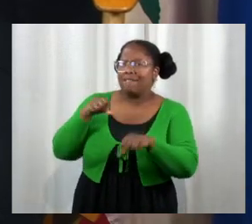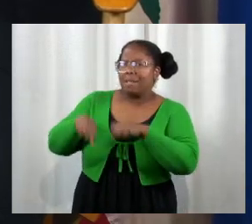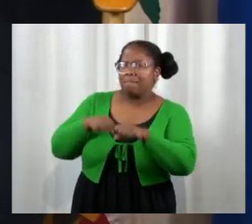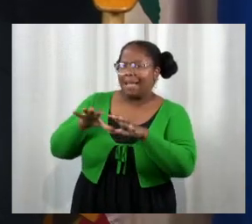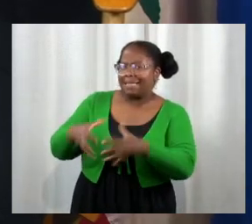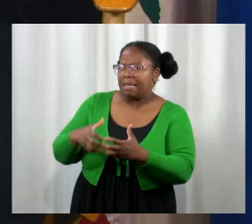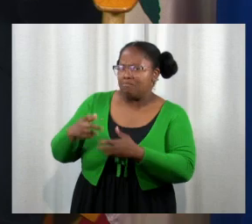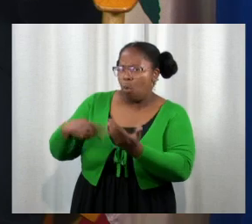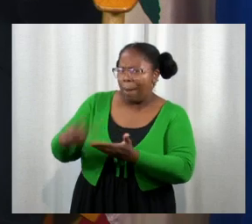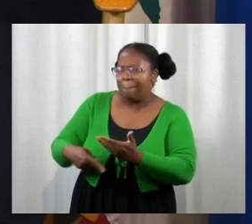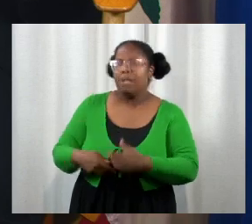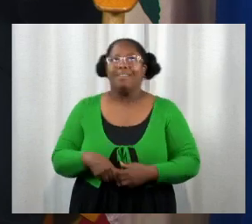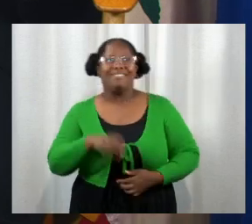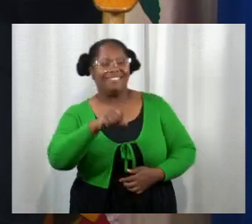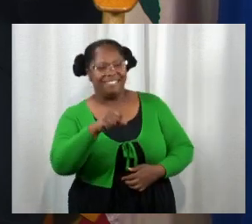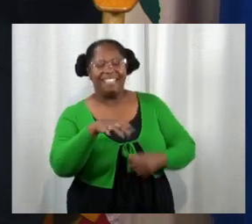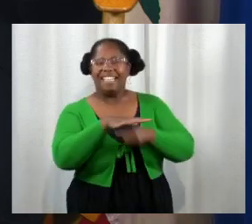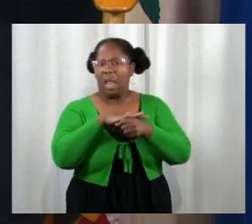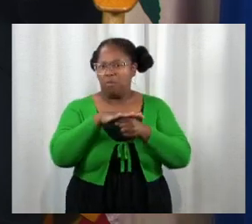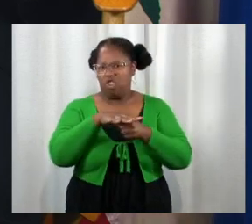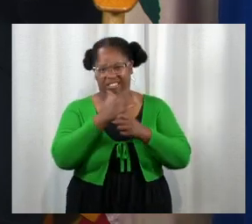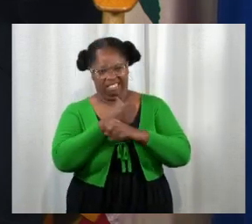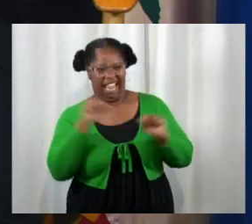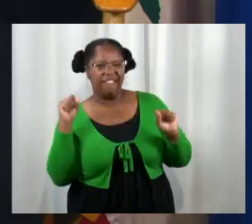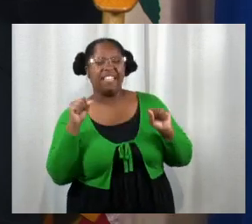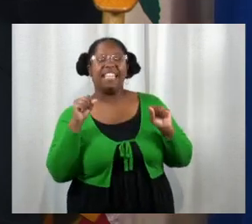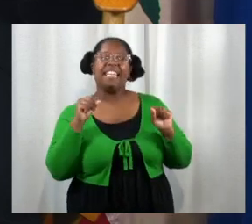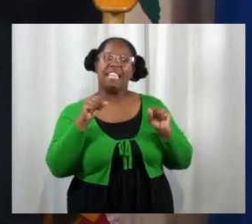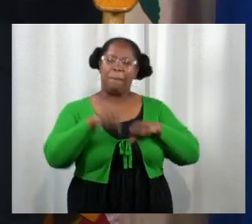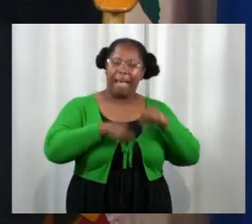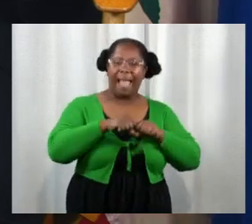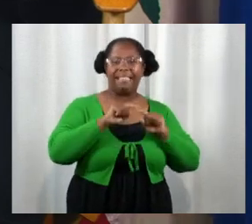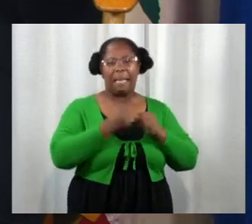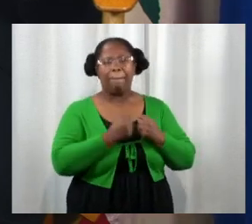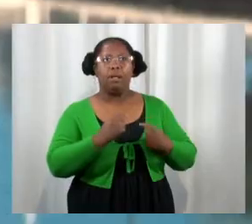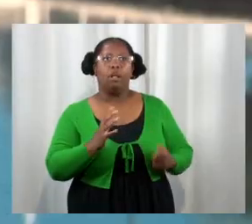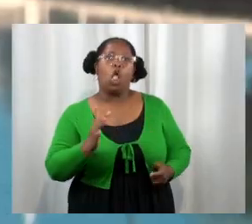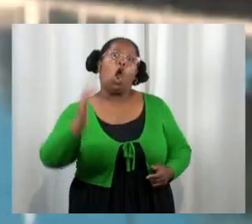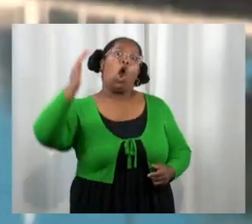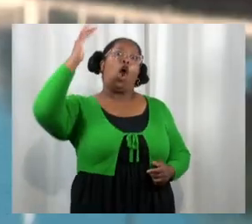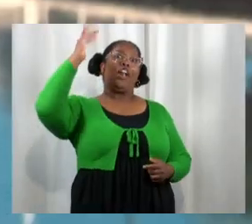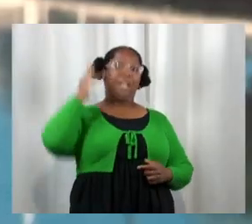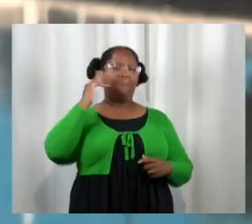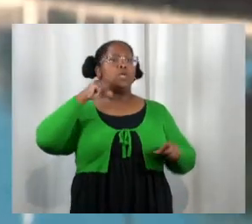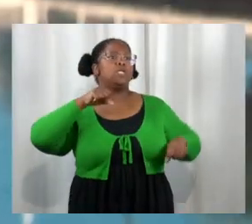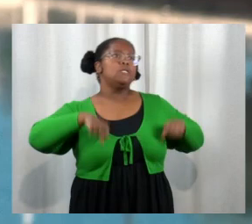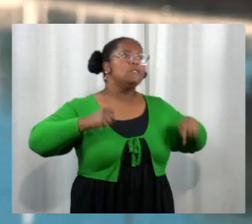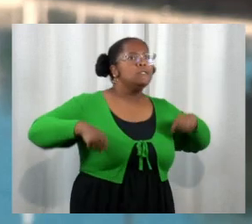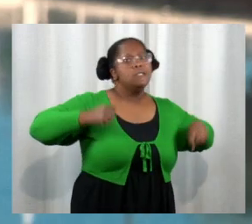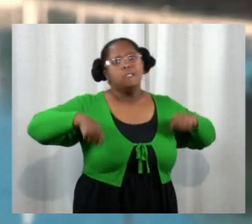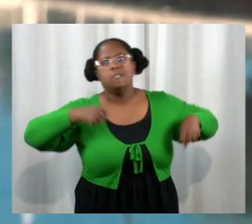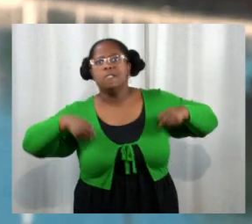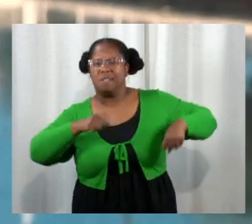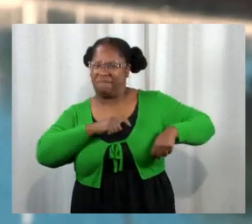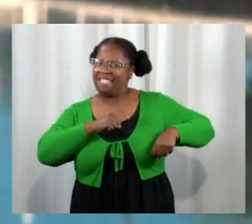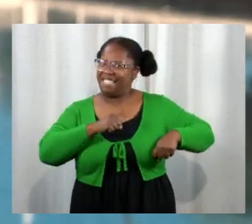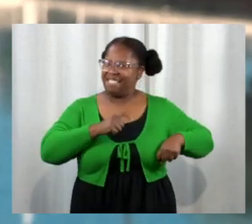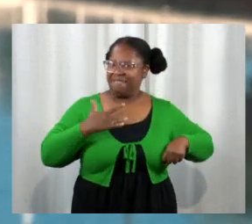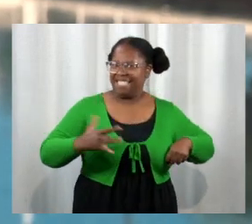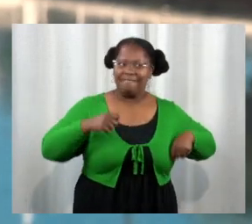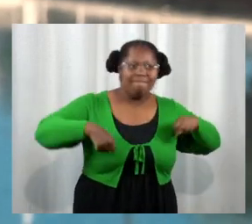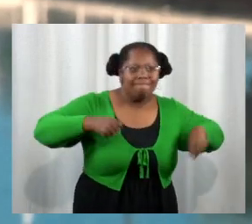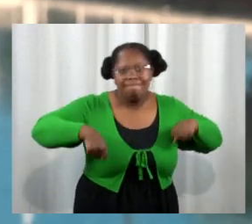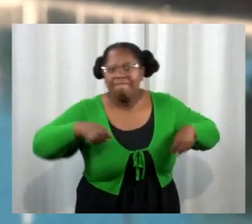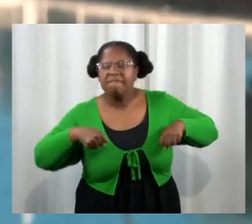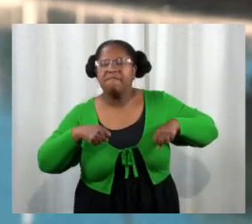the Neighborhood Safety Bike Team, as you said, it's something that used to be done a long time ago. Yeah. We had bike teams, and one of the reasons why